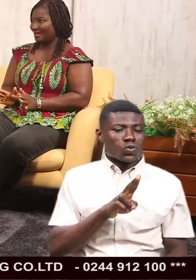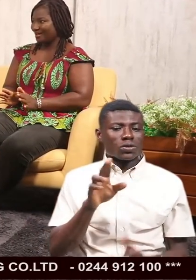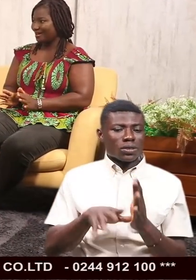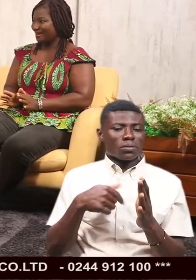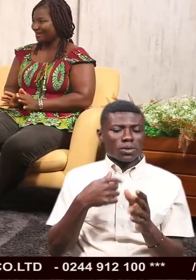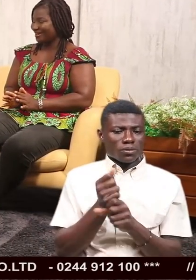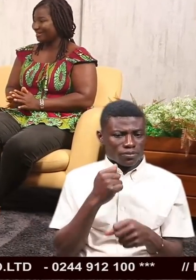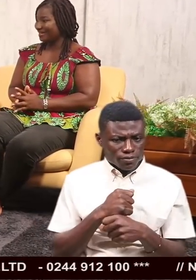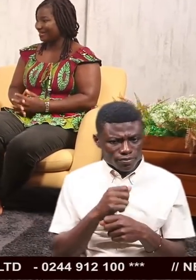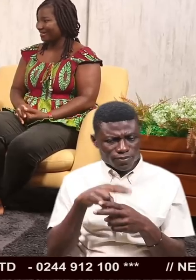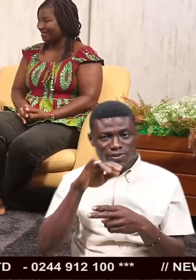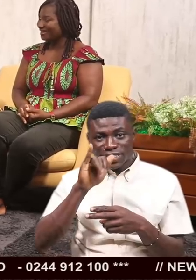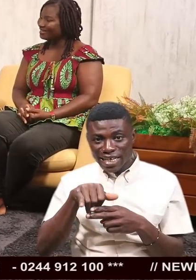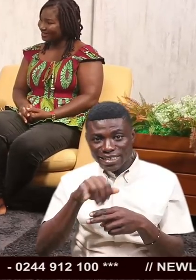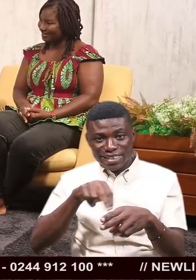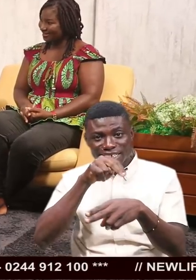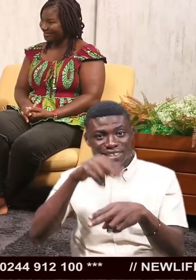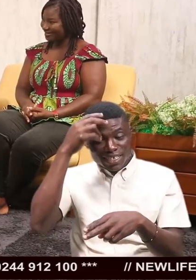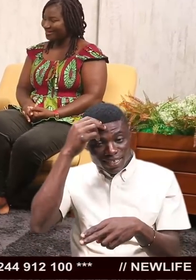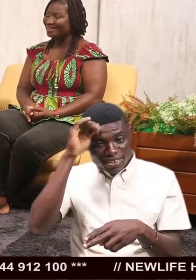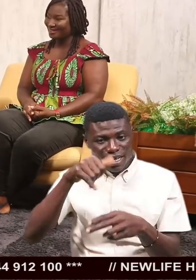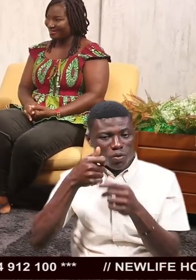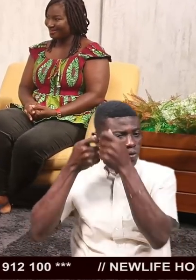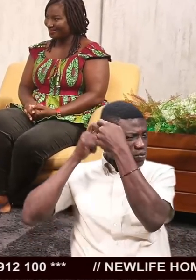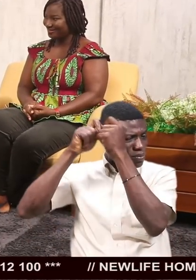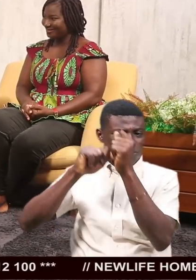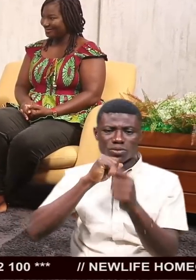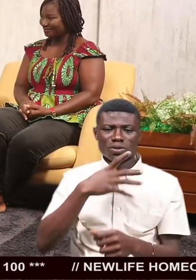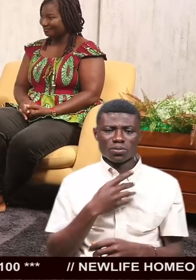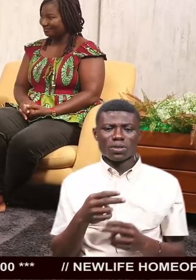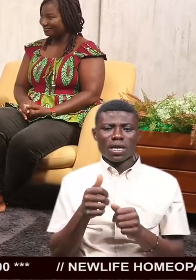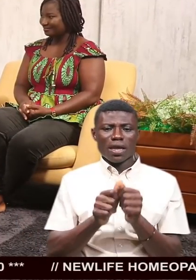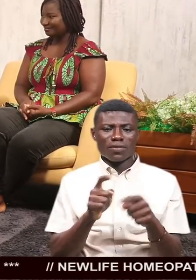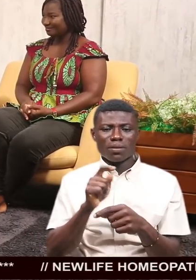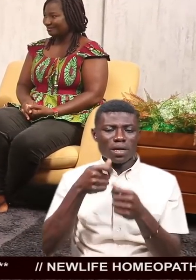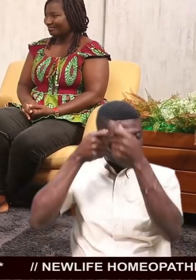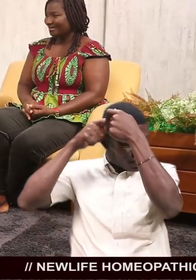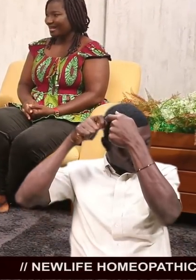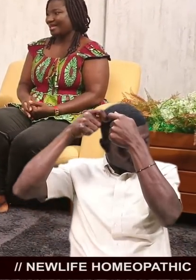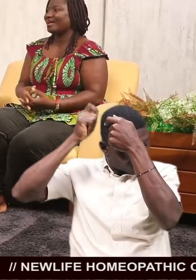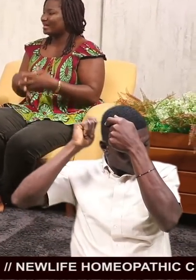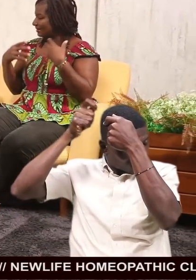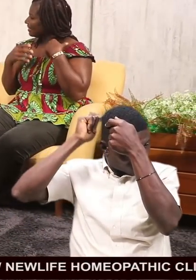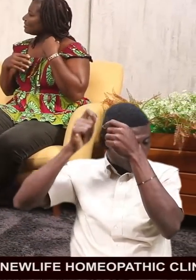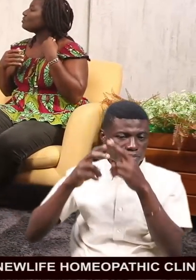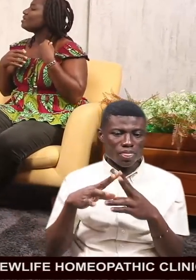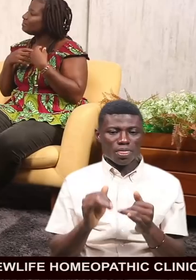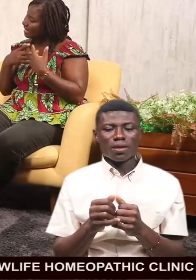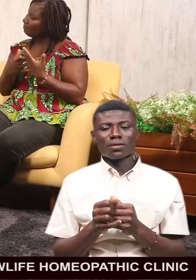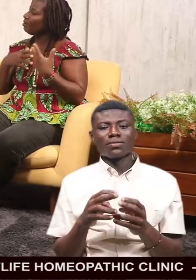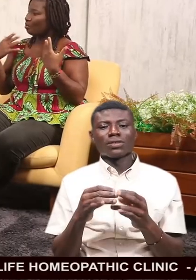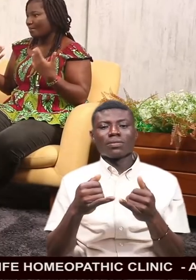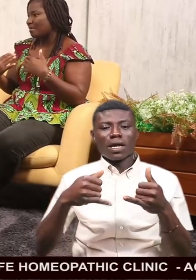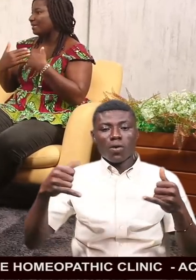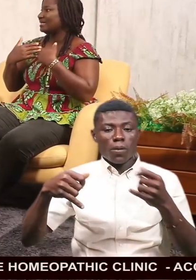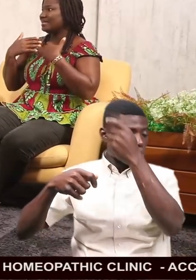my natural hair now be twisting. On pay. It's the be either so be bo con run abe bo metri. Na se we be